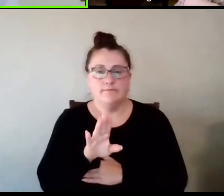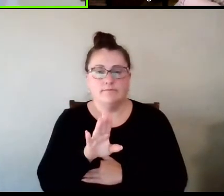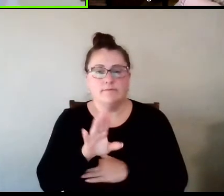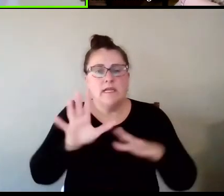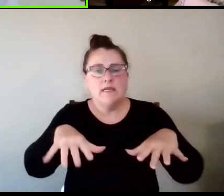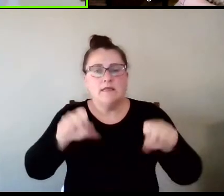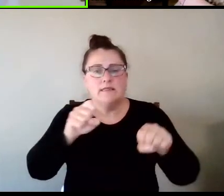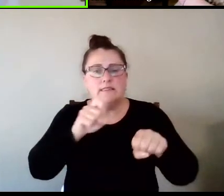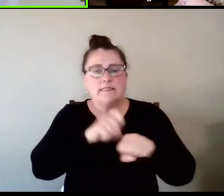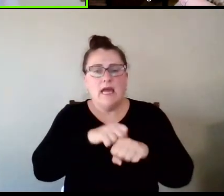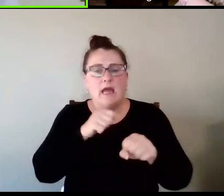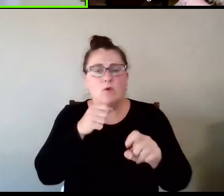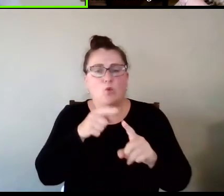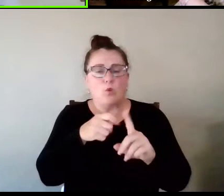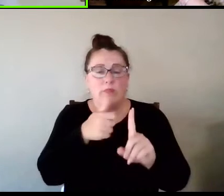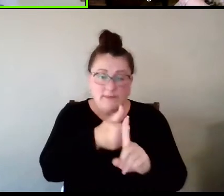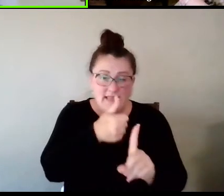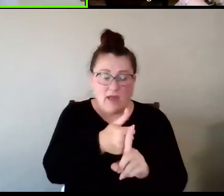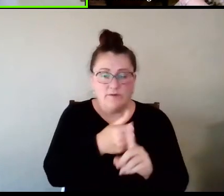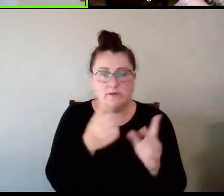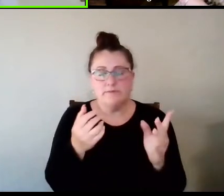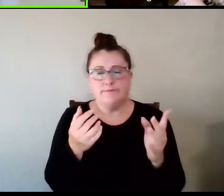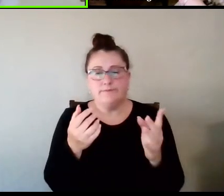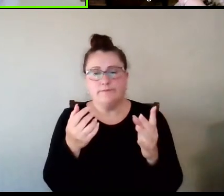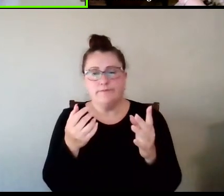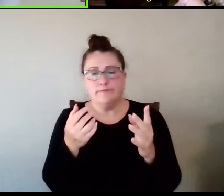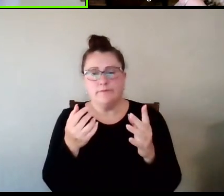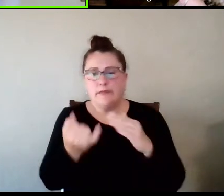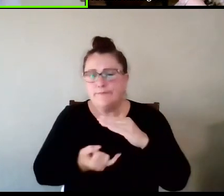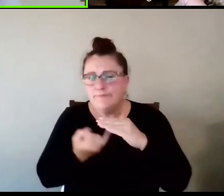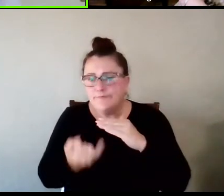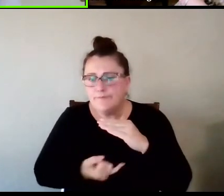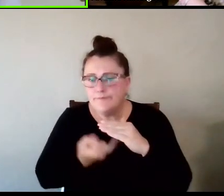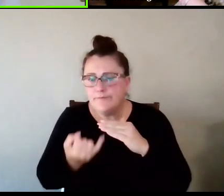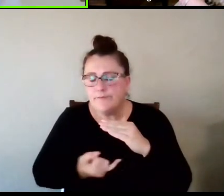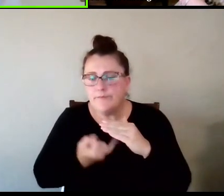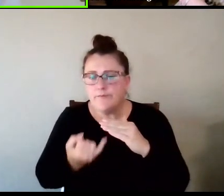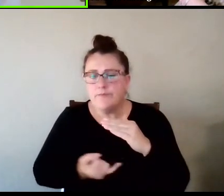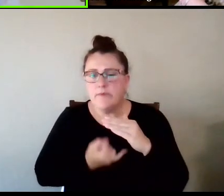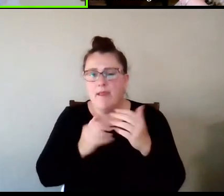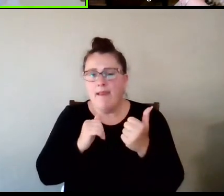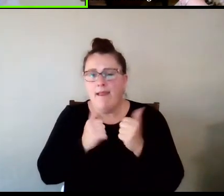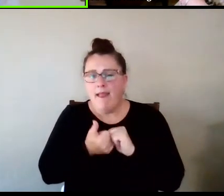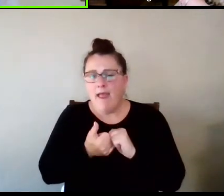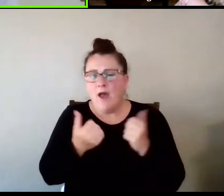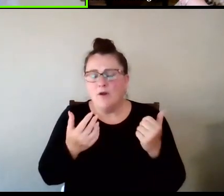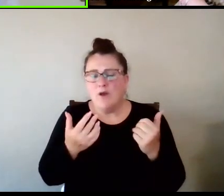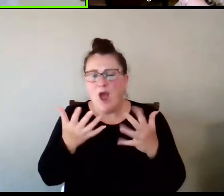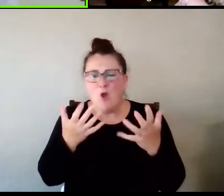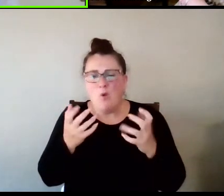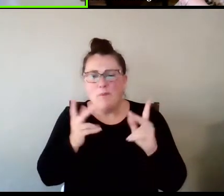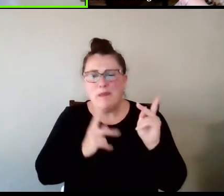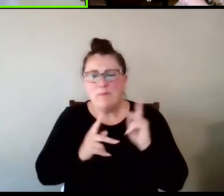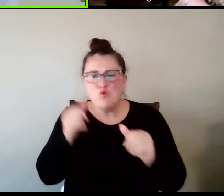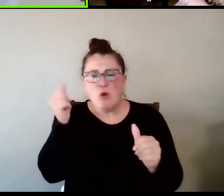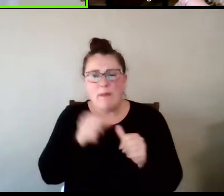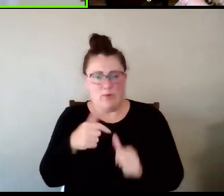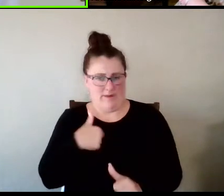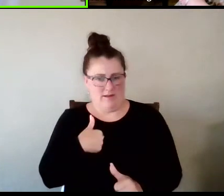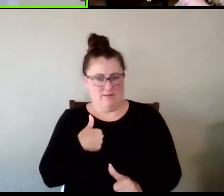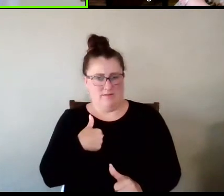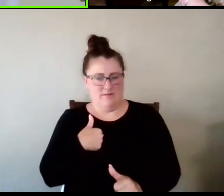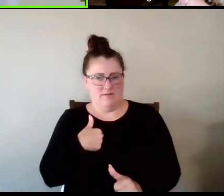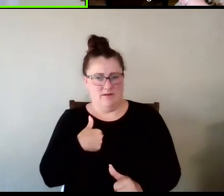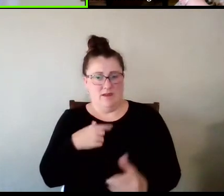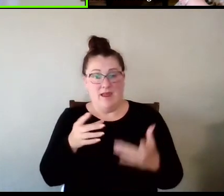time with themselves and trying to define, you know, how do I want to be remembered after the pandemic? What are going to be